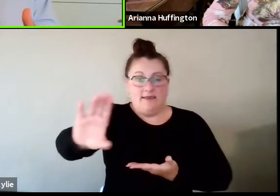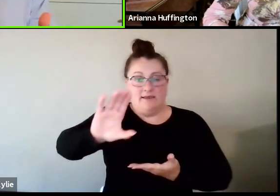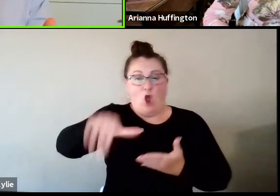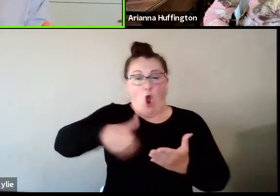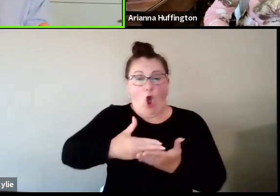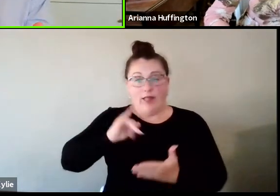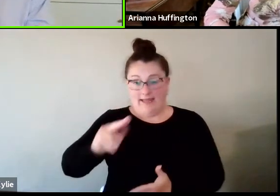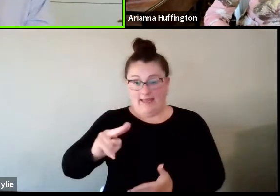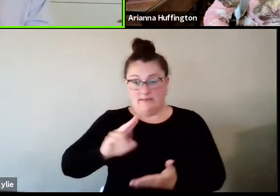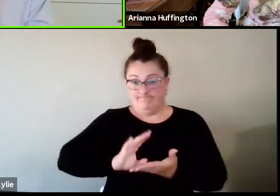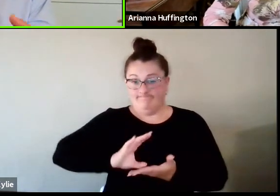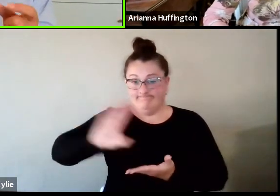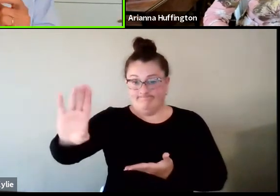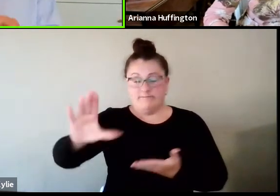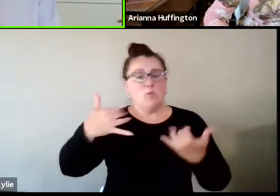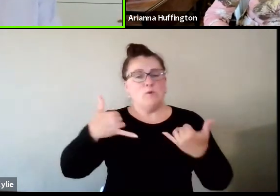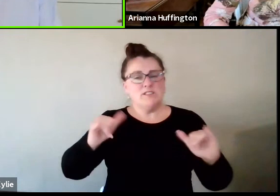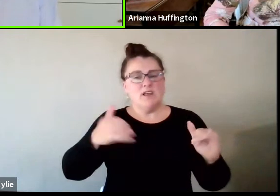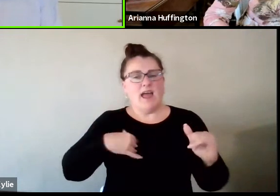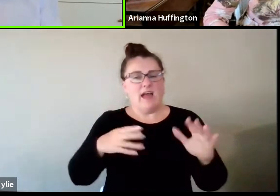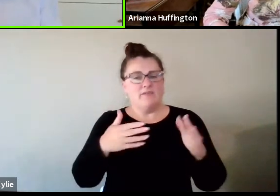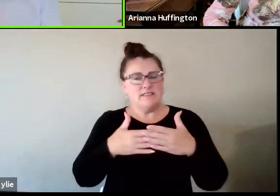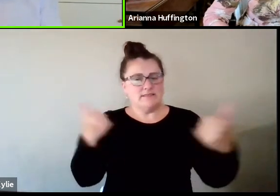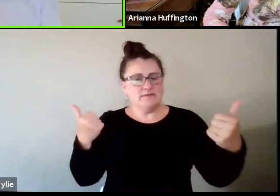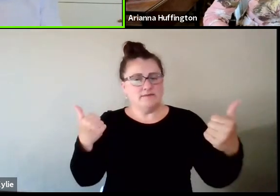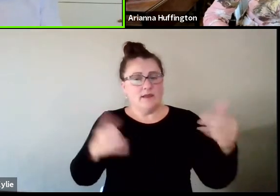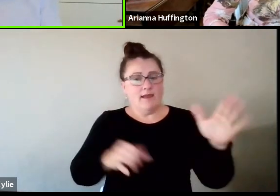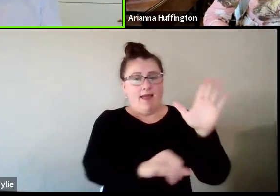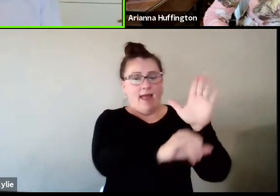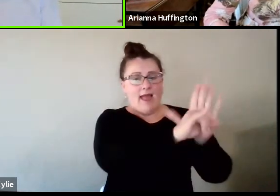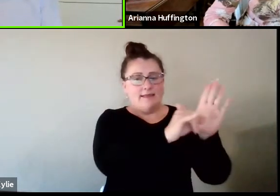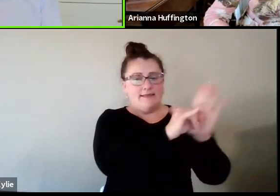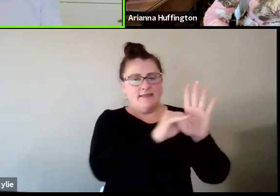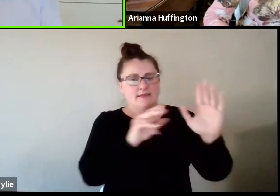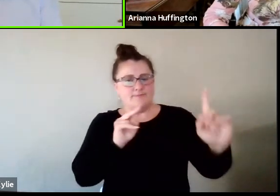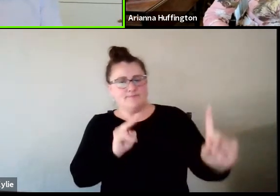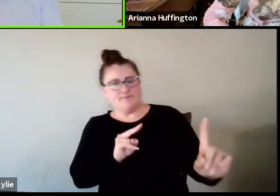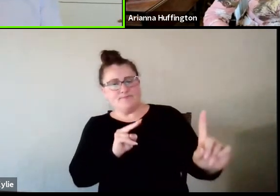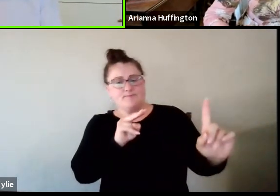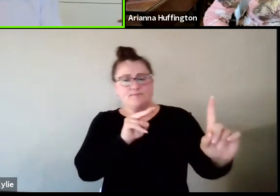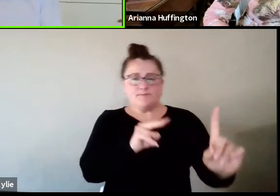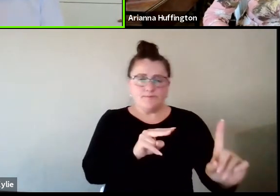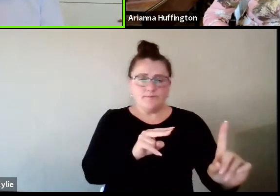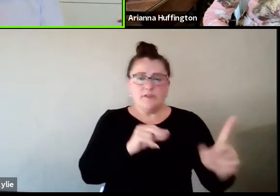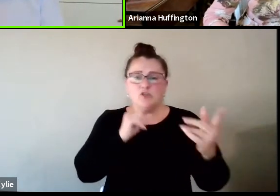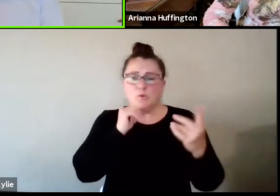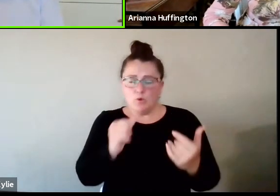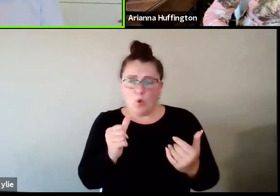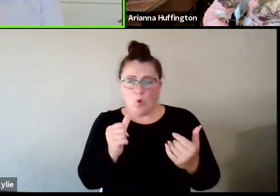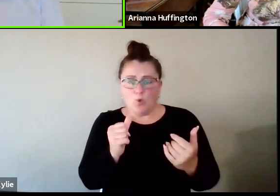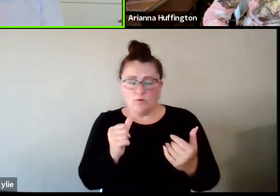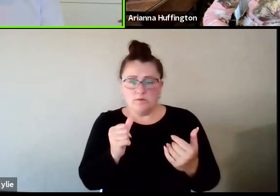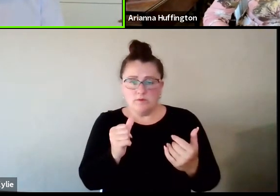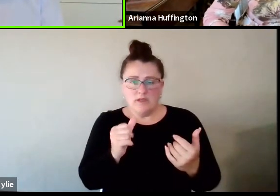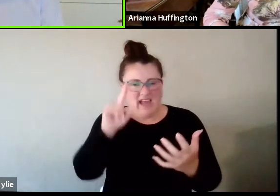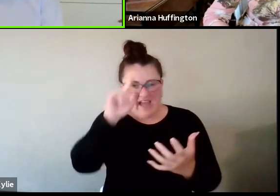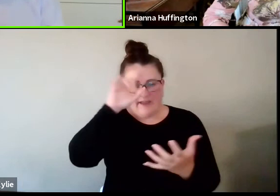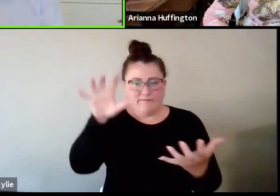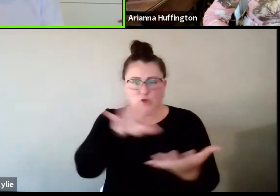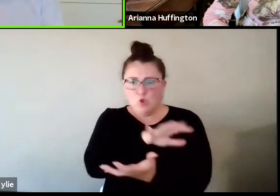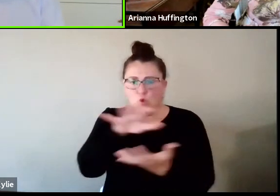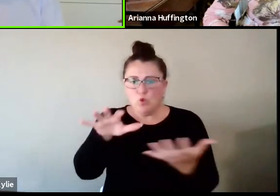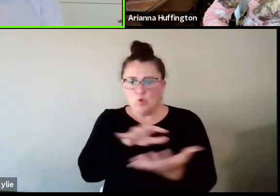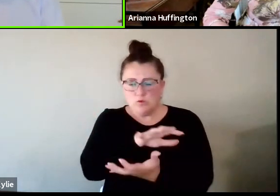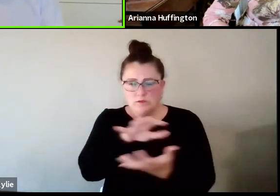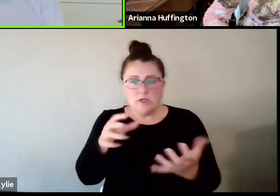in, there's still a distance from an identity standpoint, so that we don't get confused. And you